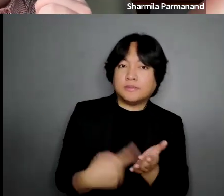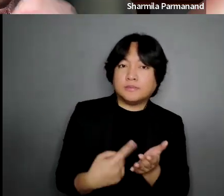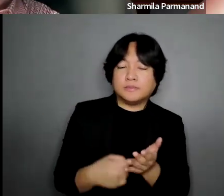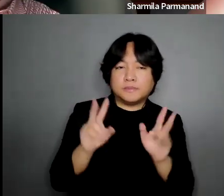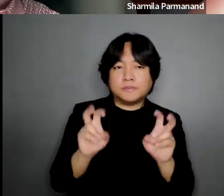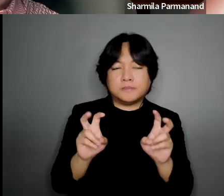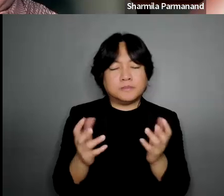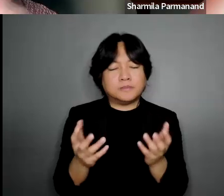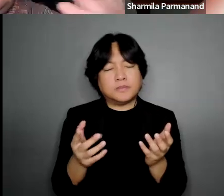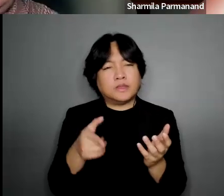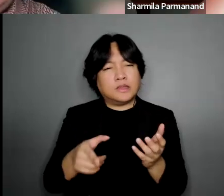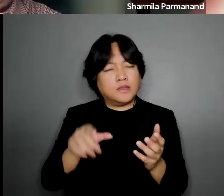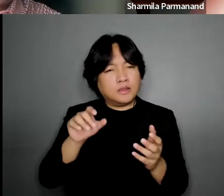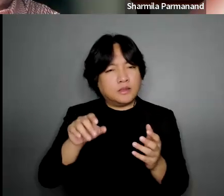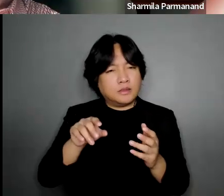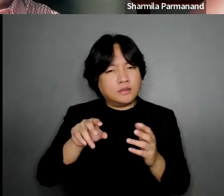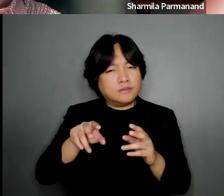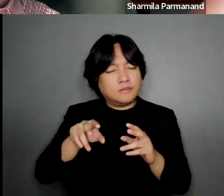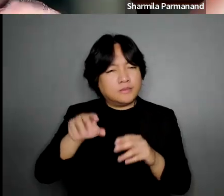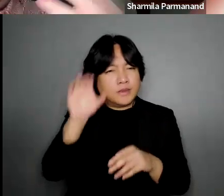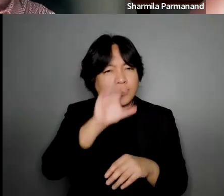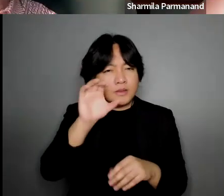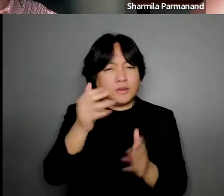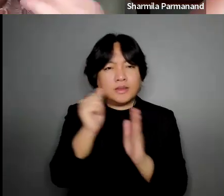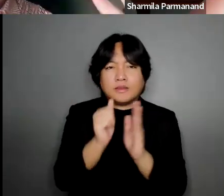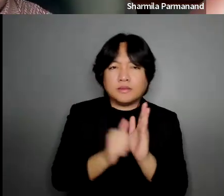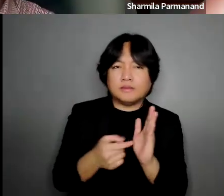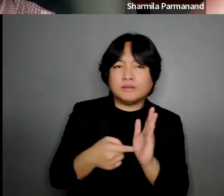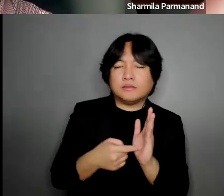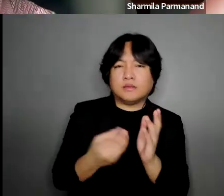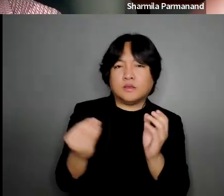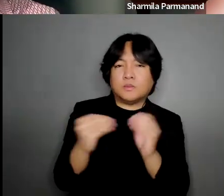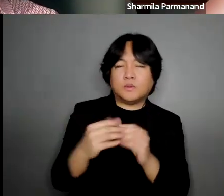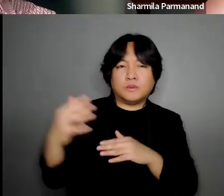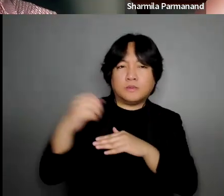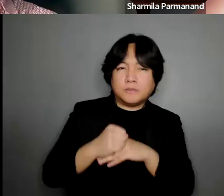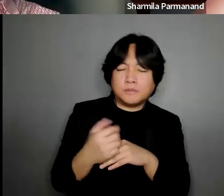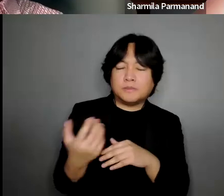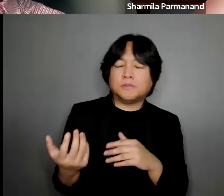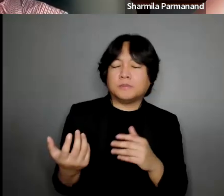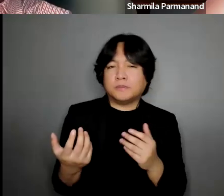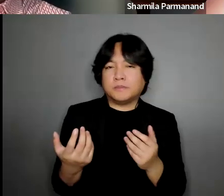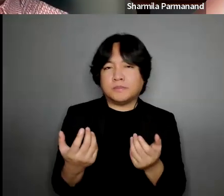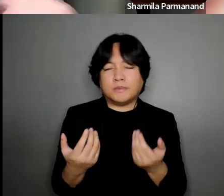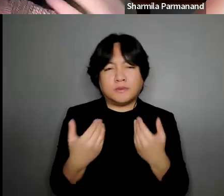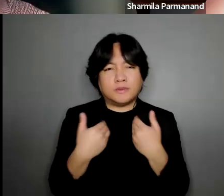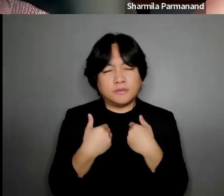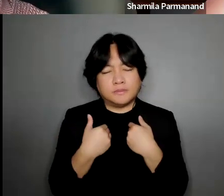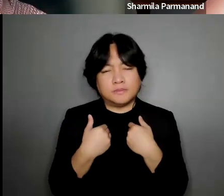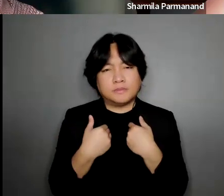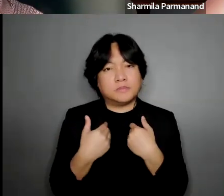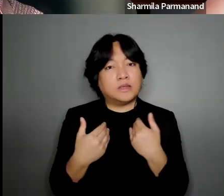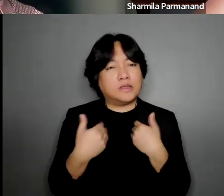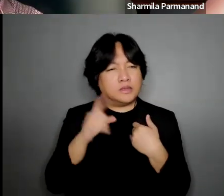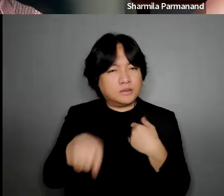of navigating the academe as a neoliberal, very colonial space, and having to be